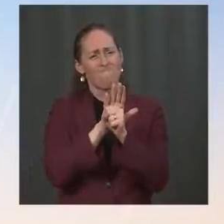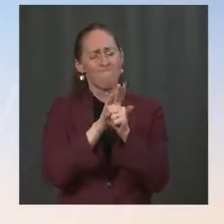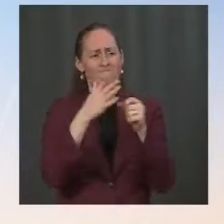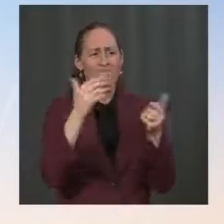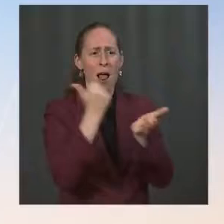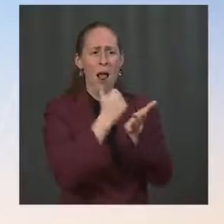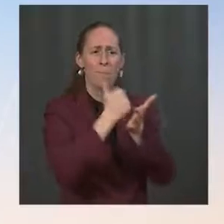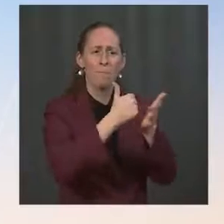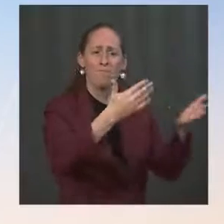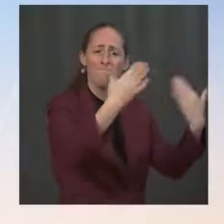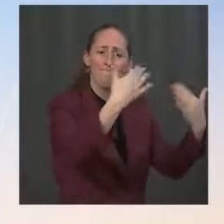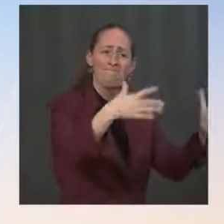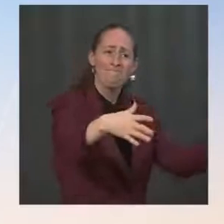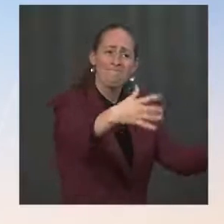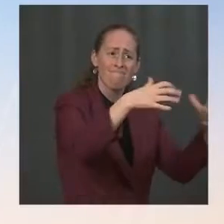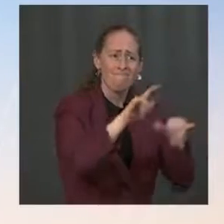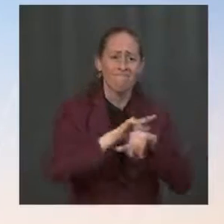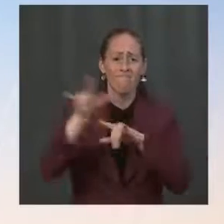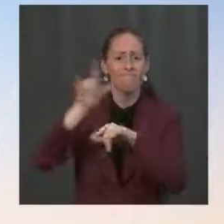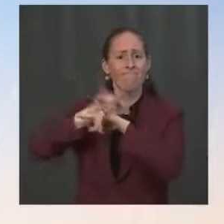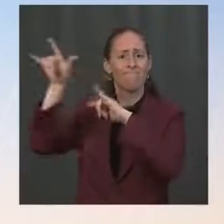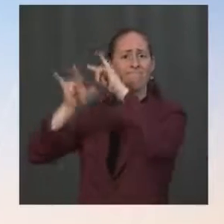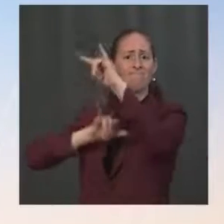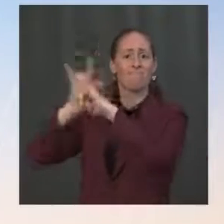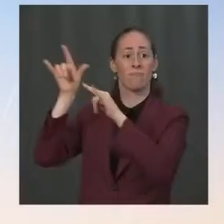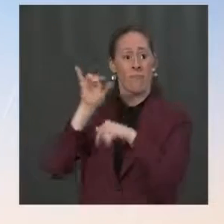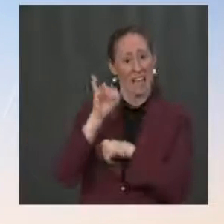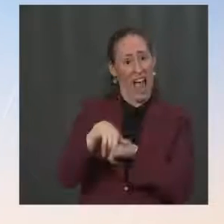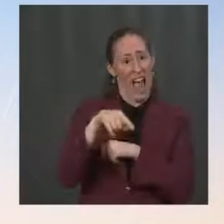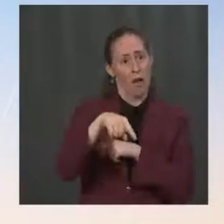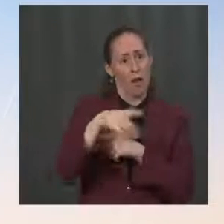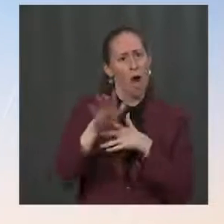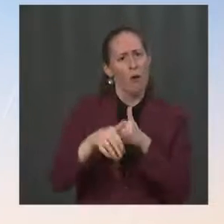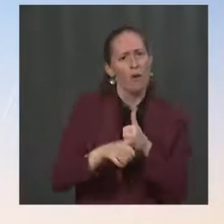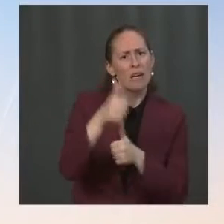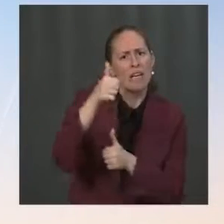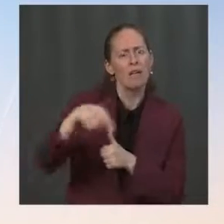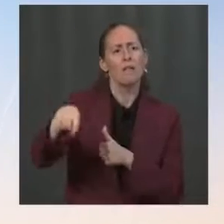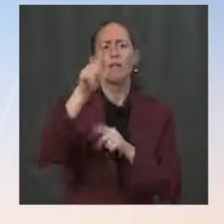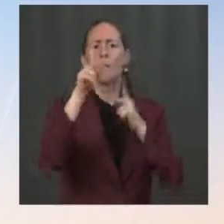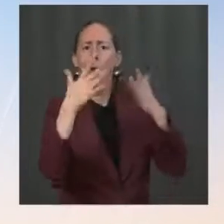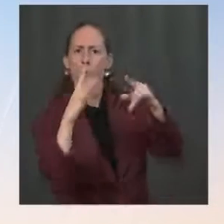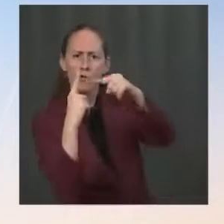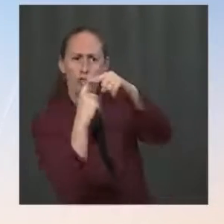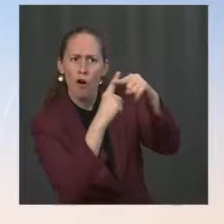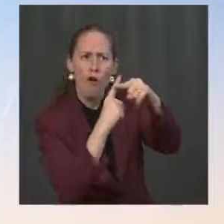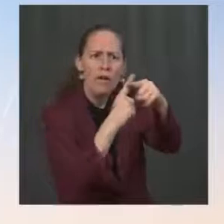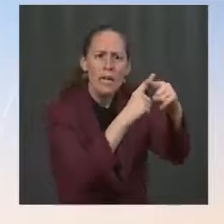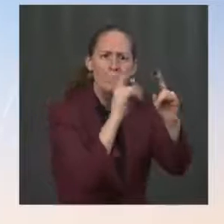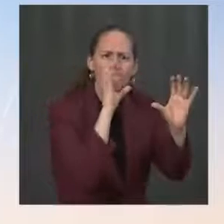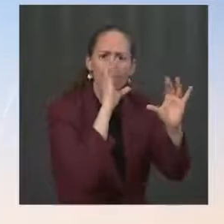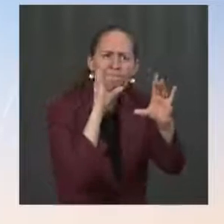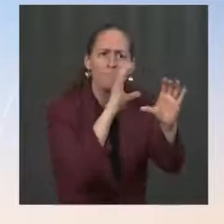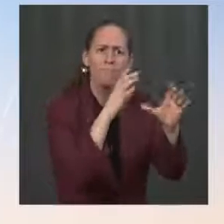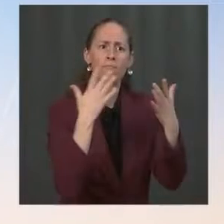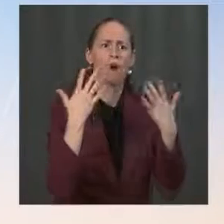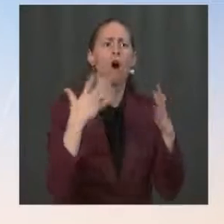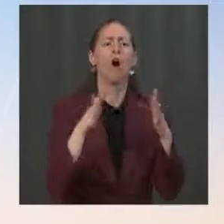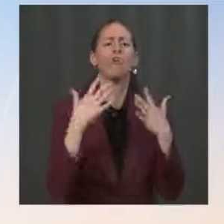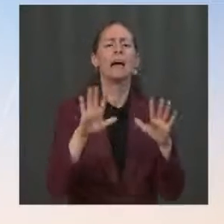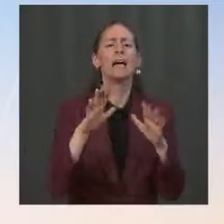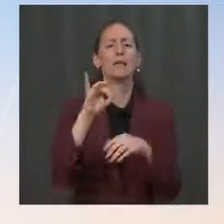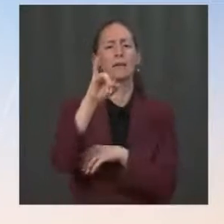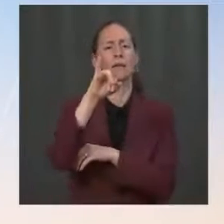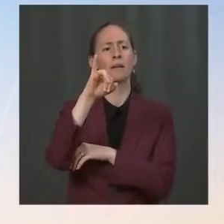say, that is a threat. They are a target. People gathering around the airport, that is a threat, that is a target. But ISIS's ability to